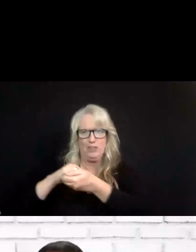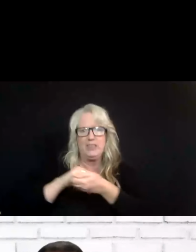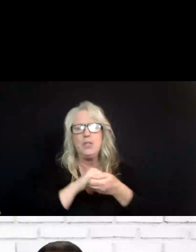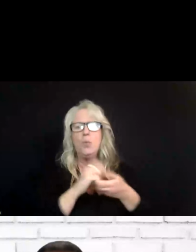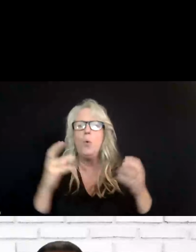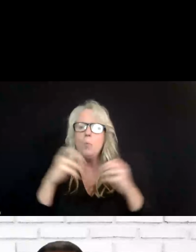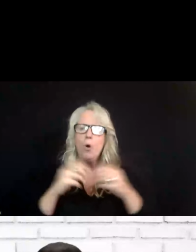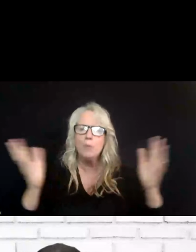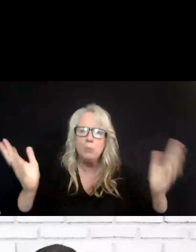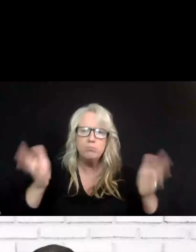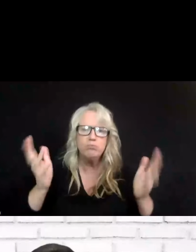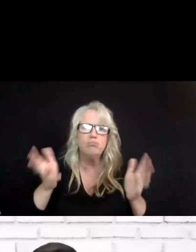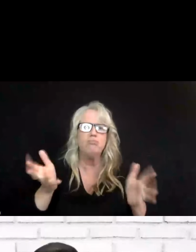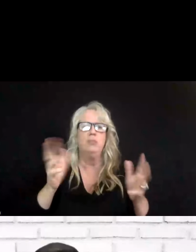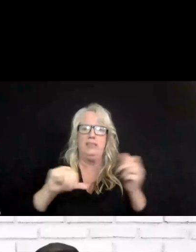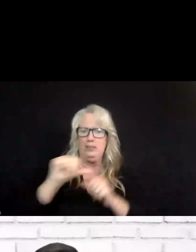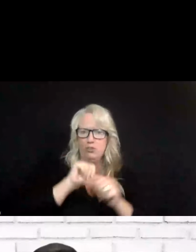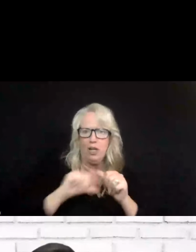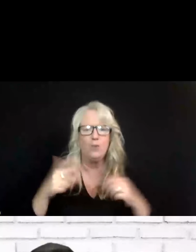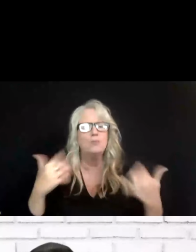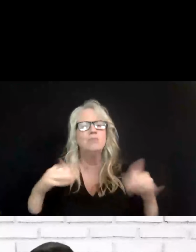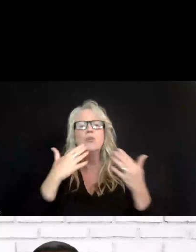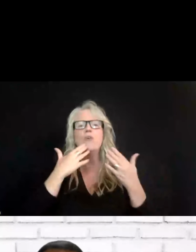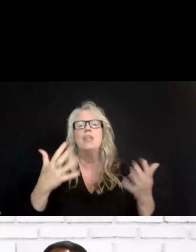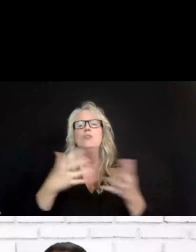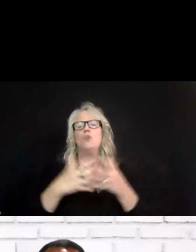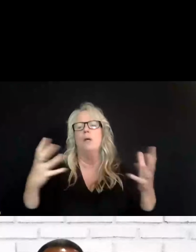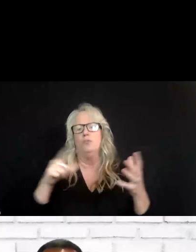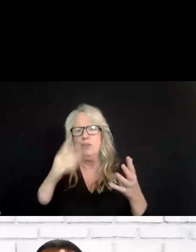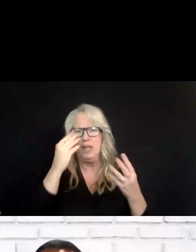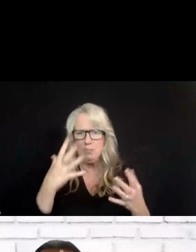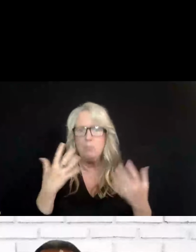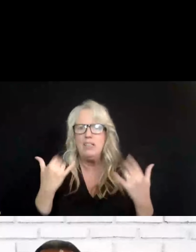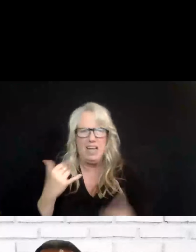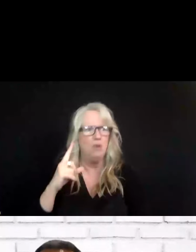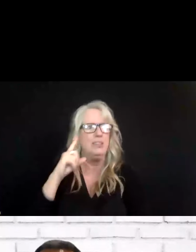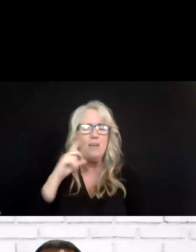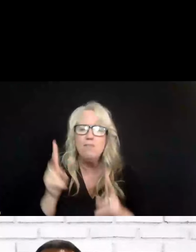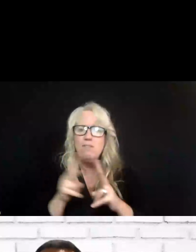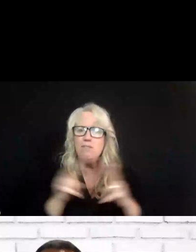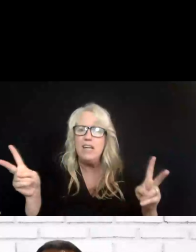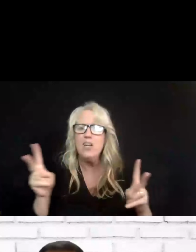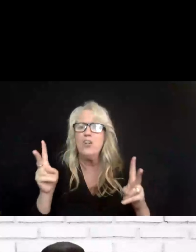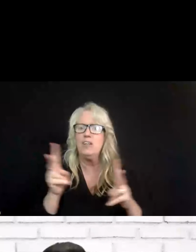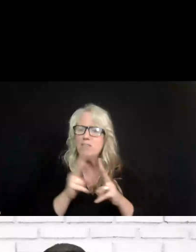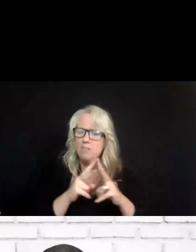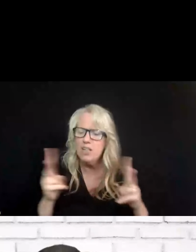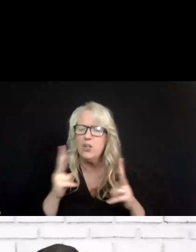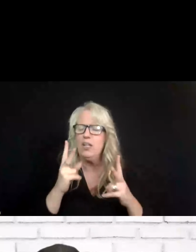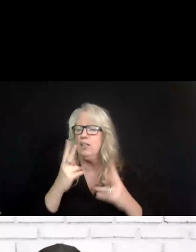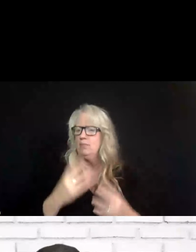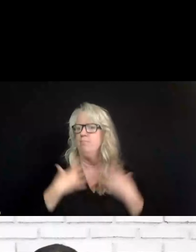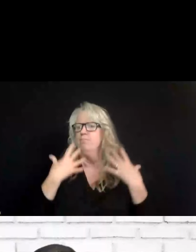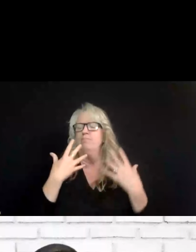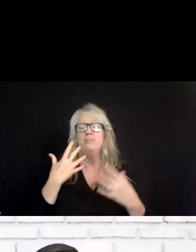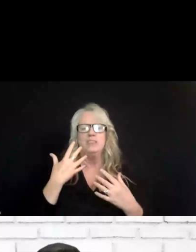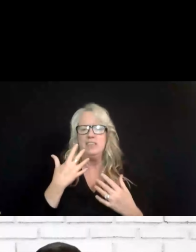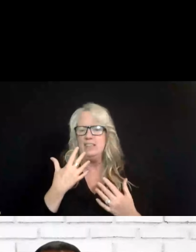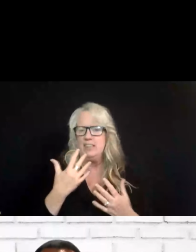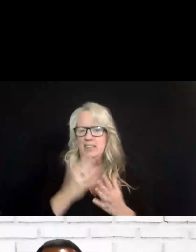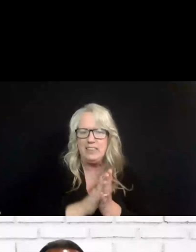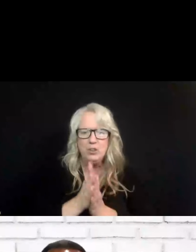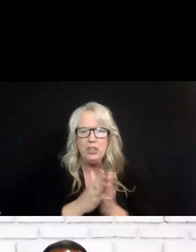talking to one another. So Ron, thank you so much for that information, because it does sound very encouraging. And I want to thank Steph for connecting